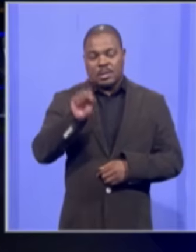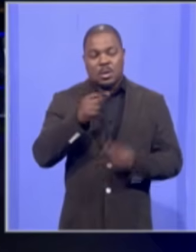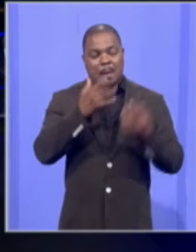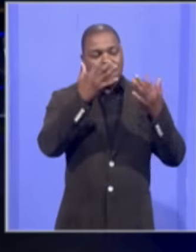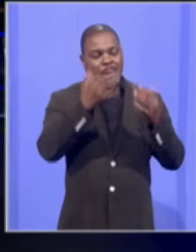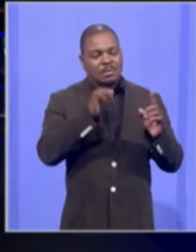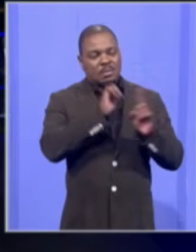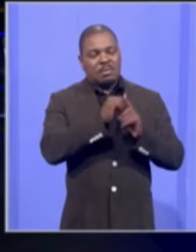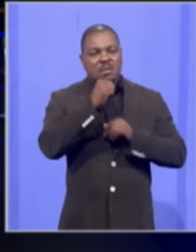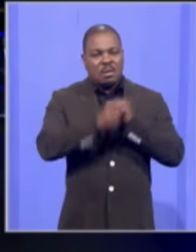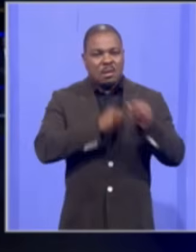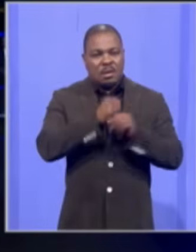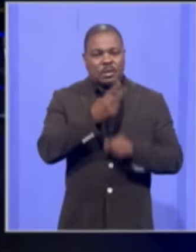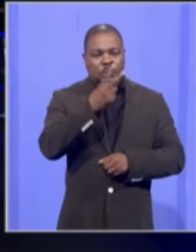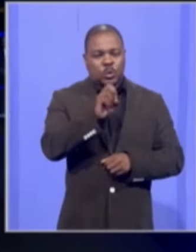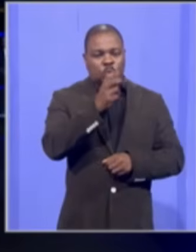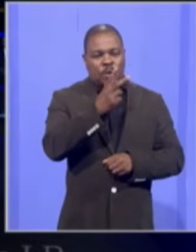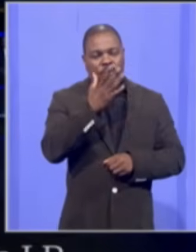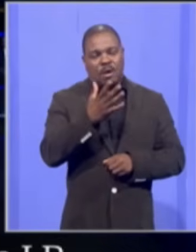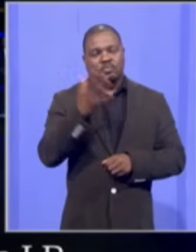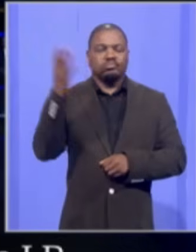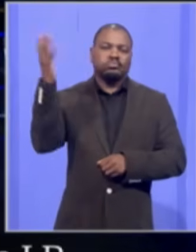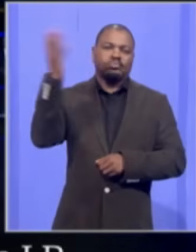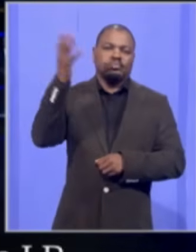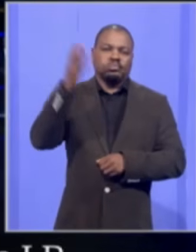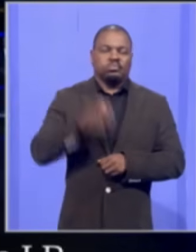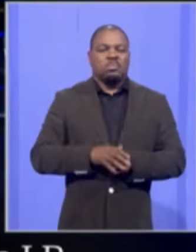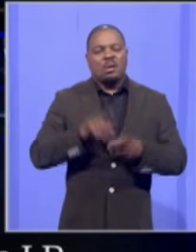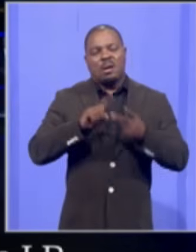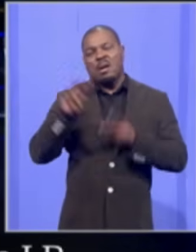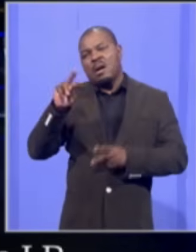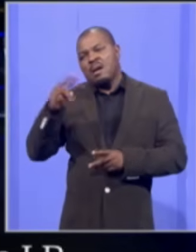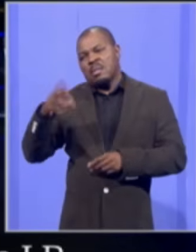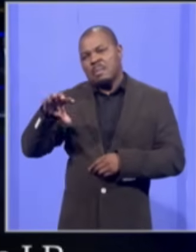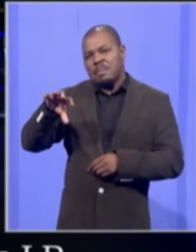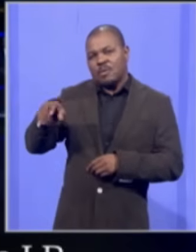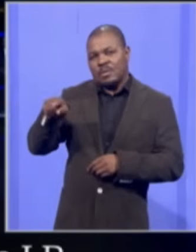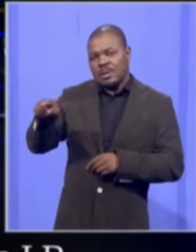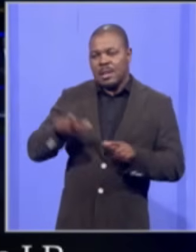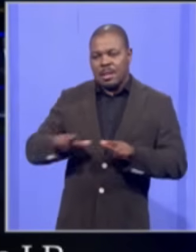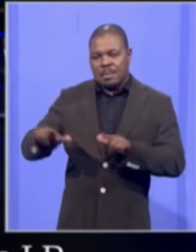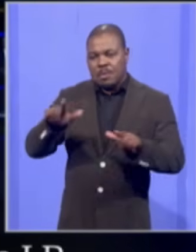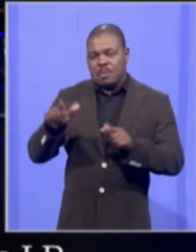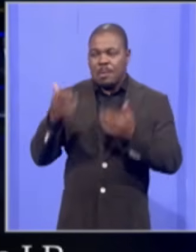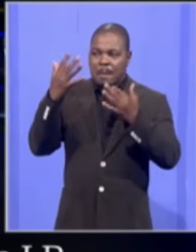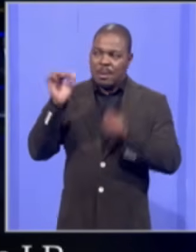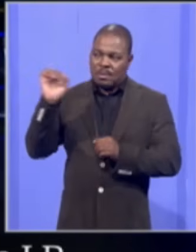ya selemo sa ditjhelete sa 2025 re lekola ditekanyetso tsena le tsa province ya Limpopo.